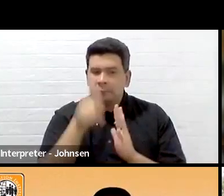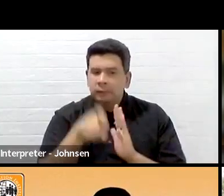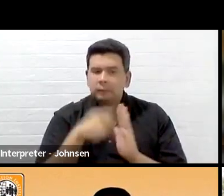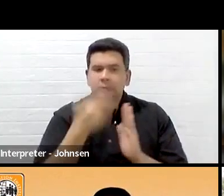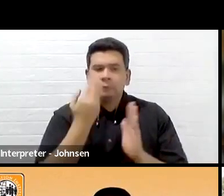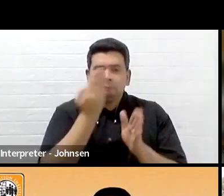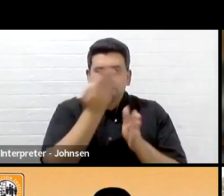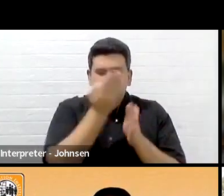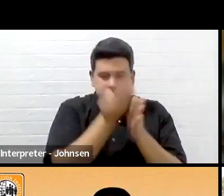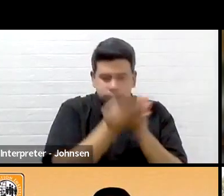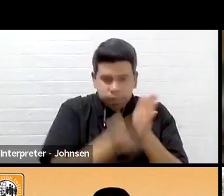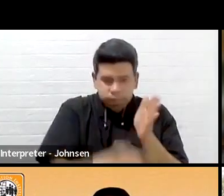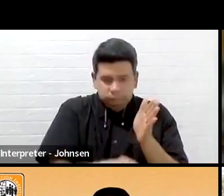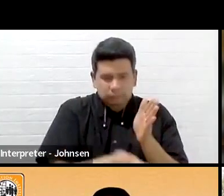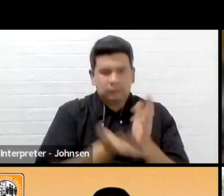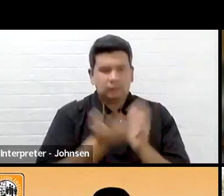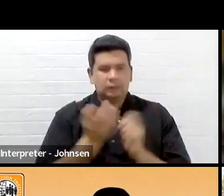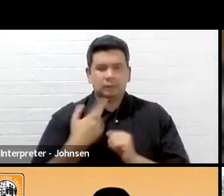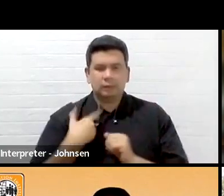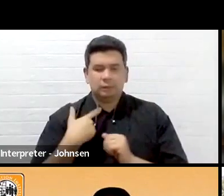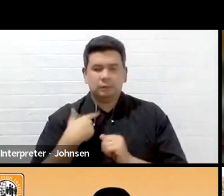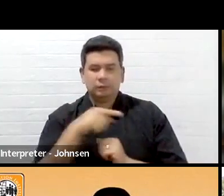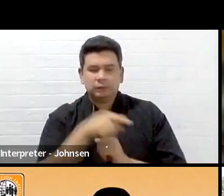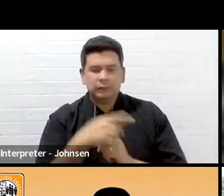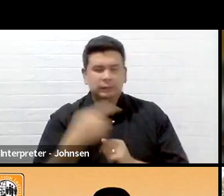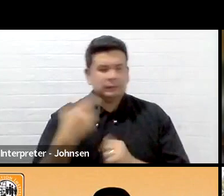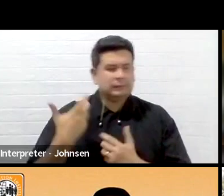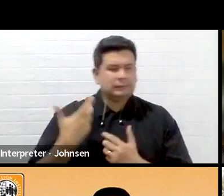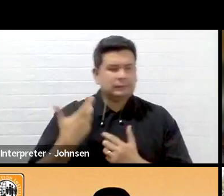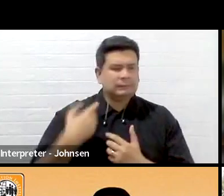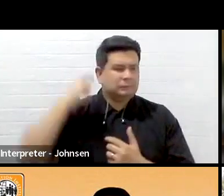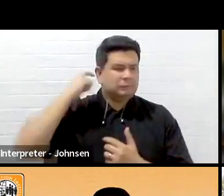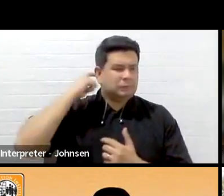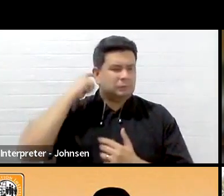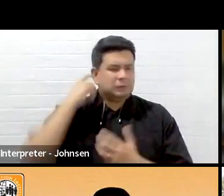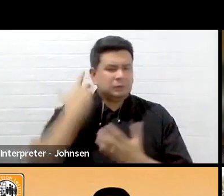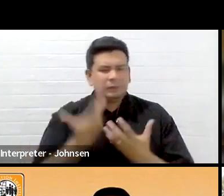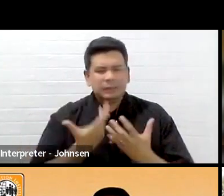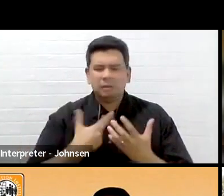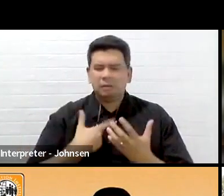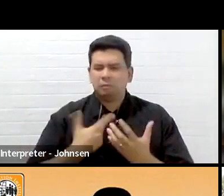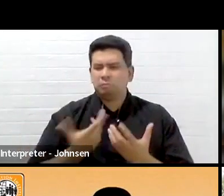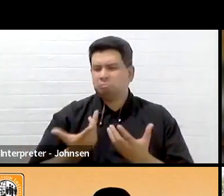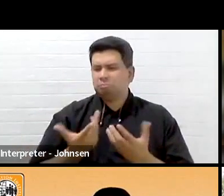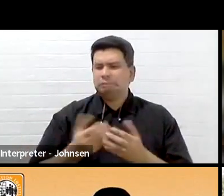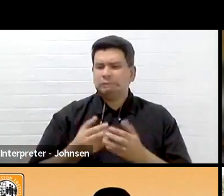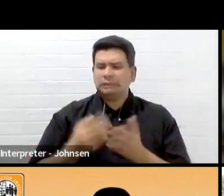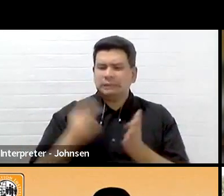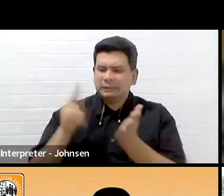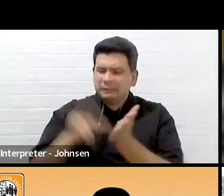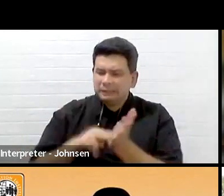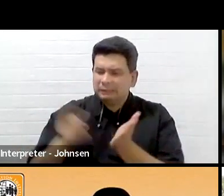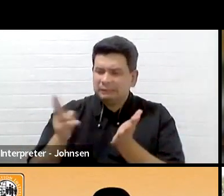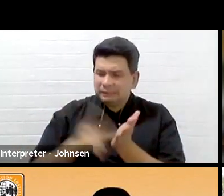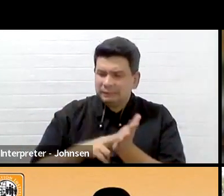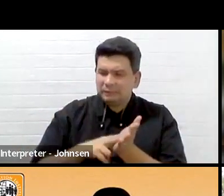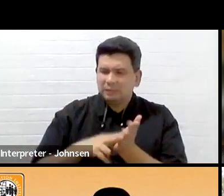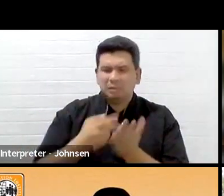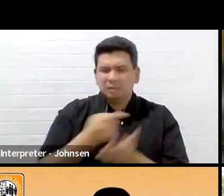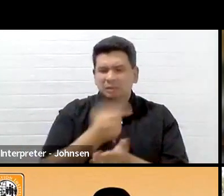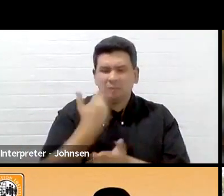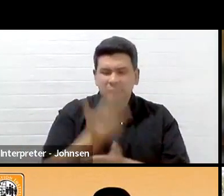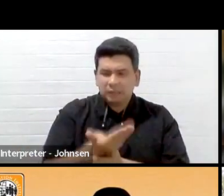ano yung motivation nila to register that deaths kung wala naman silang makukuha, no? Na, for instance, wala naman silang